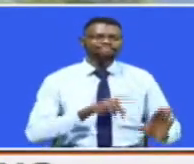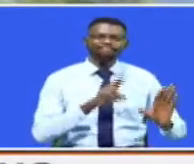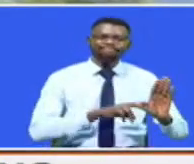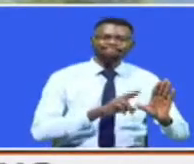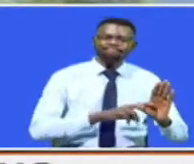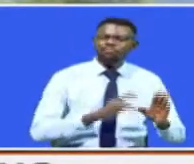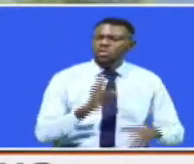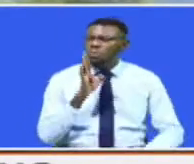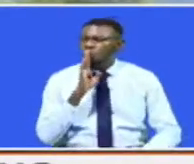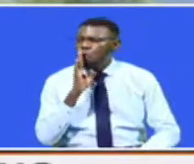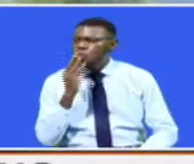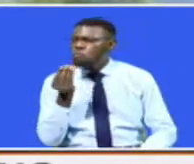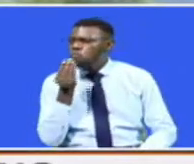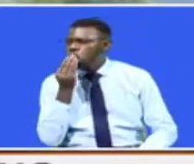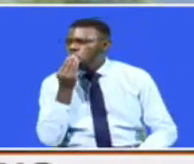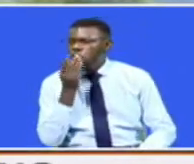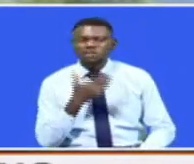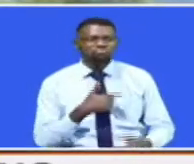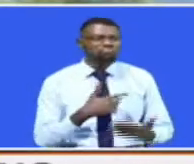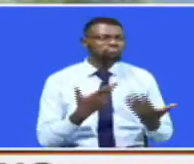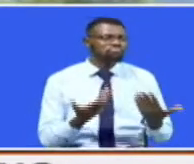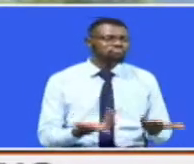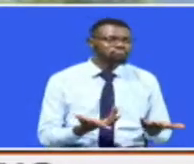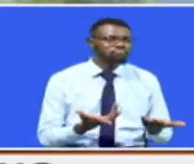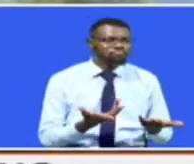unakopa chakula, unakopa